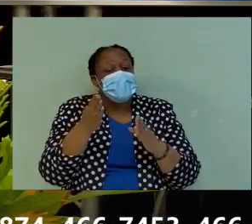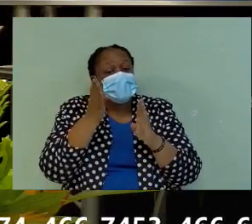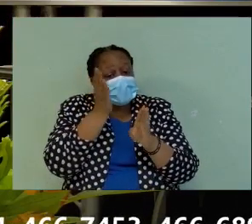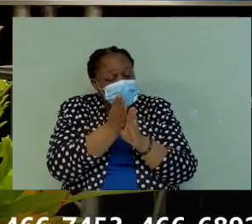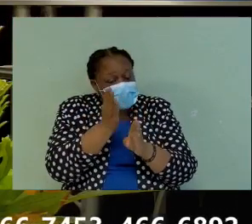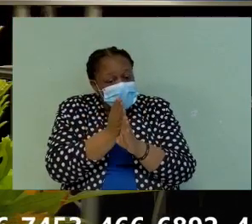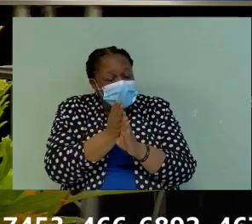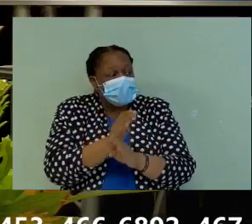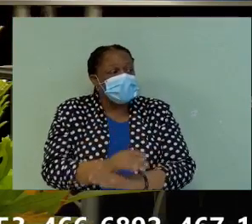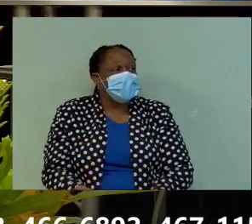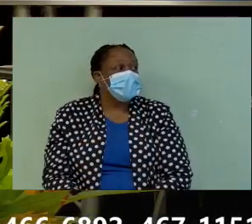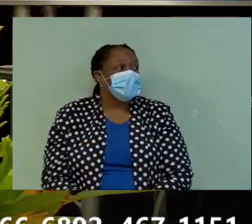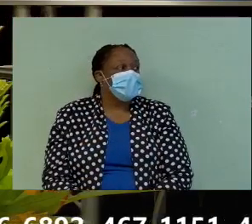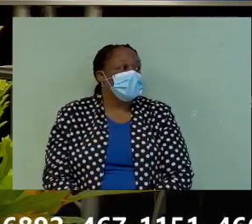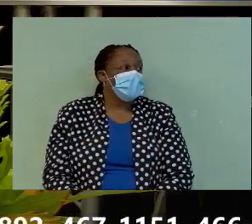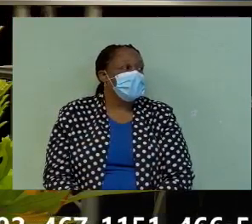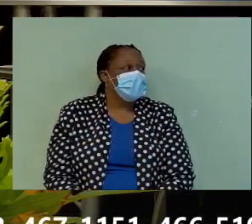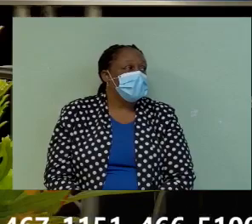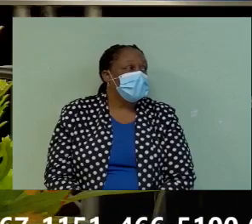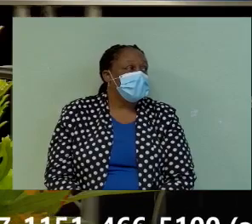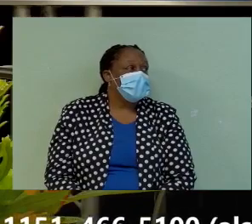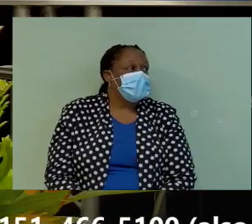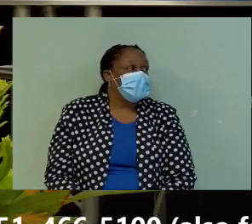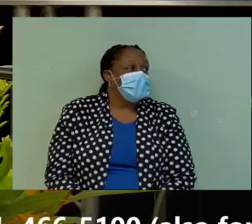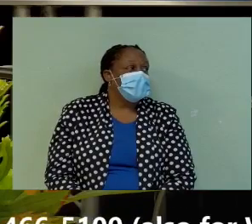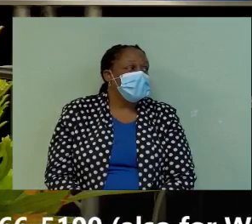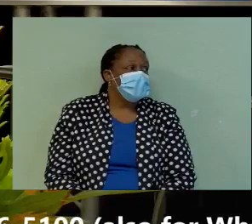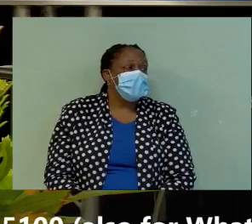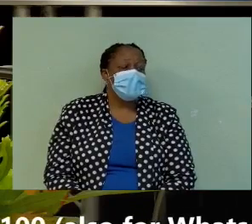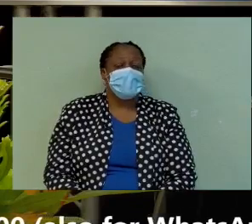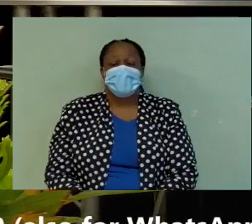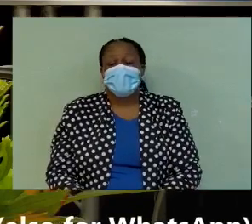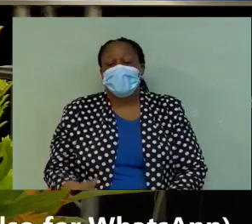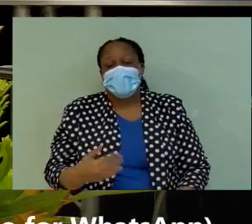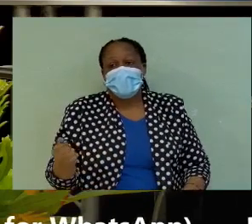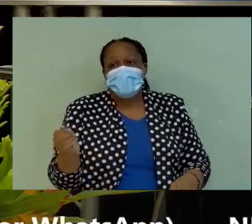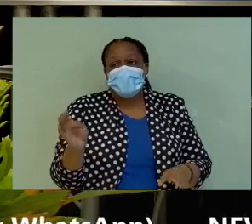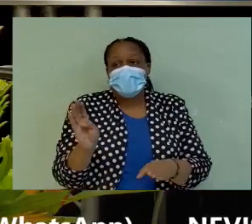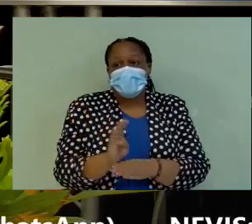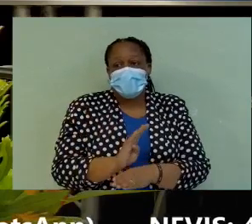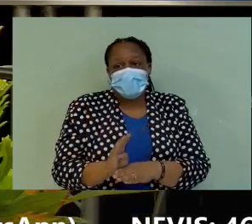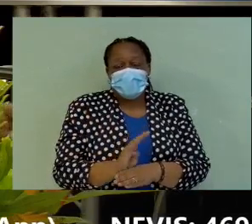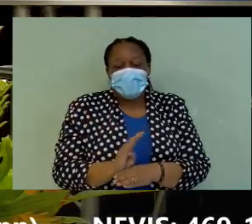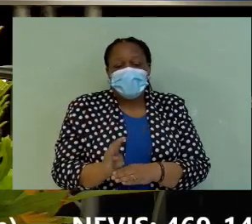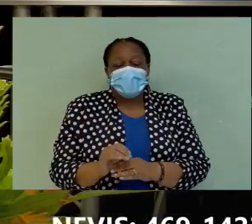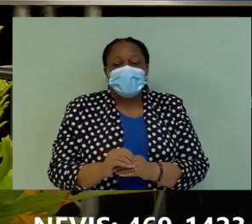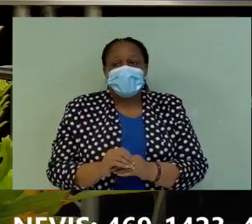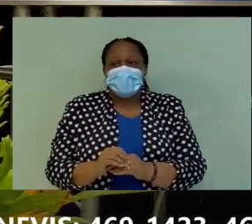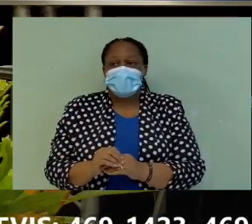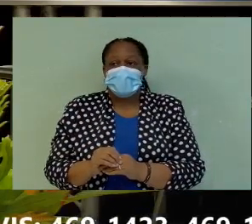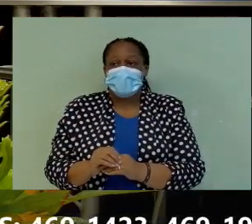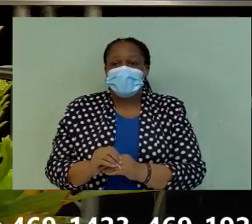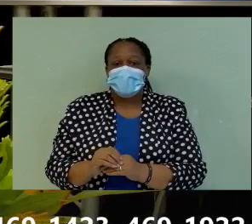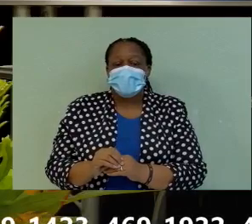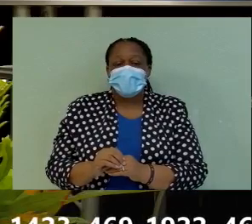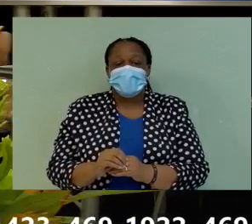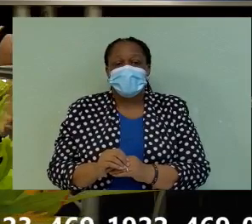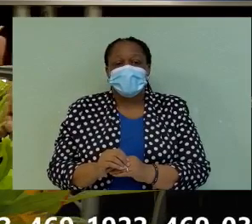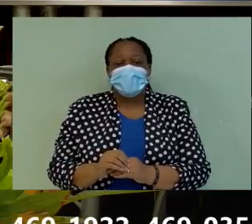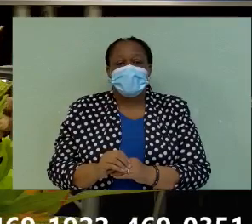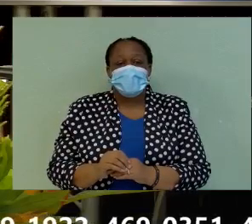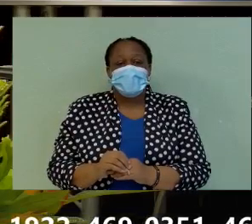is the buses and the businesses, which are patronized a lot by our citizens and residents.